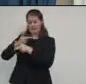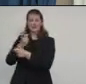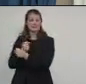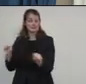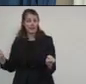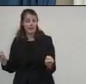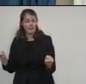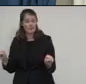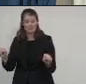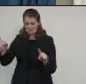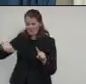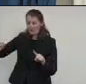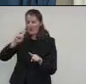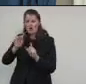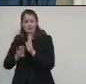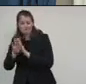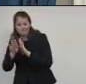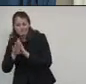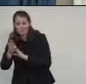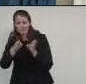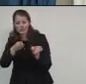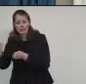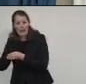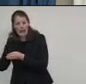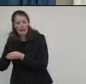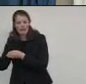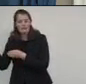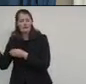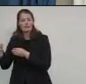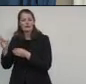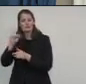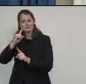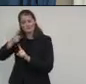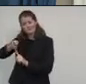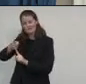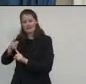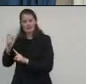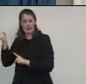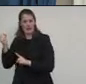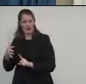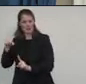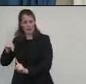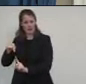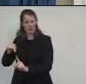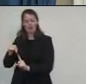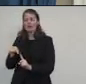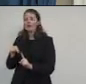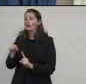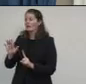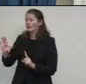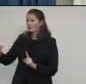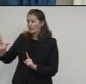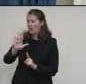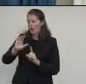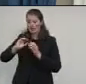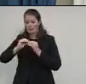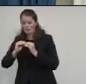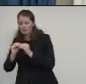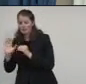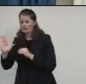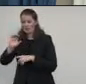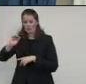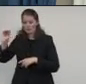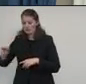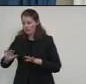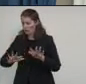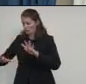tracing that's necessary, contact tracing. That's why we've got them putting a plan in place, so that if somebody travels from Douglas